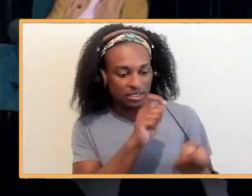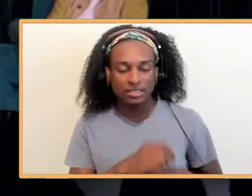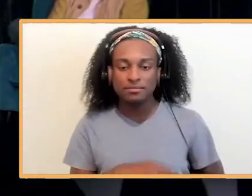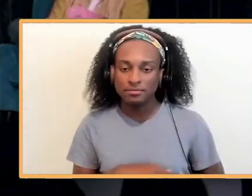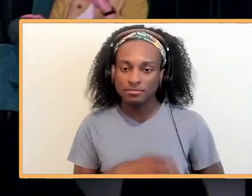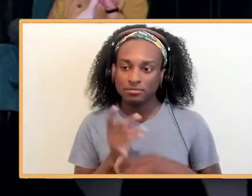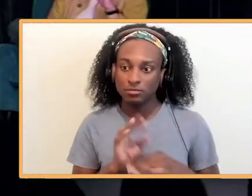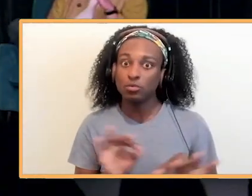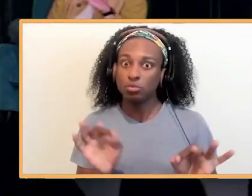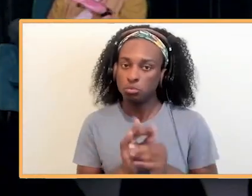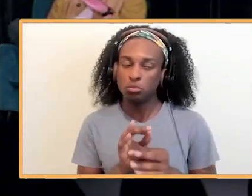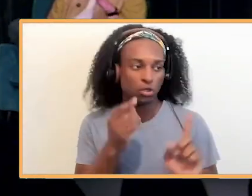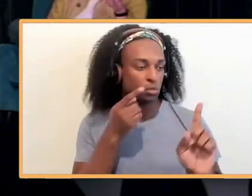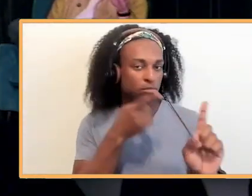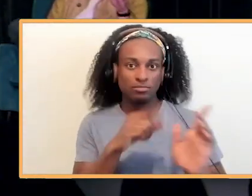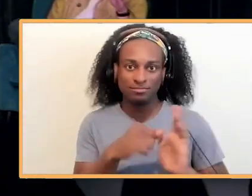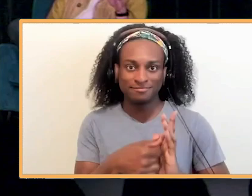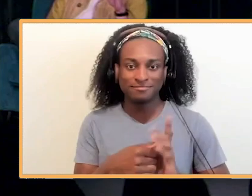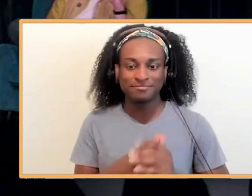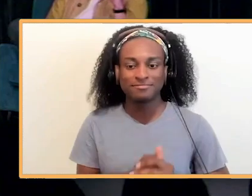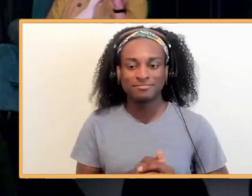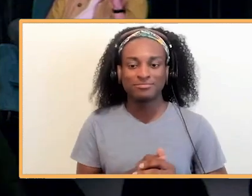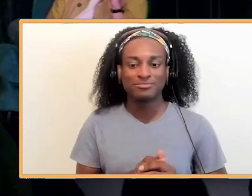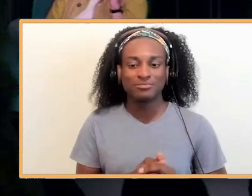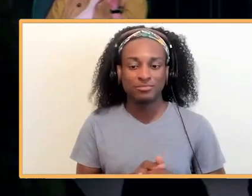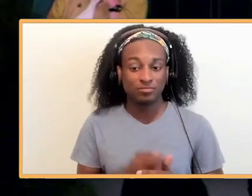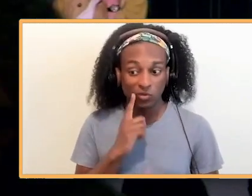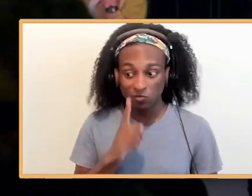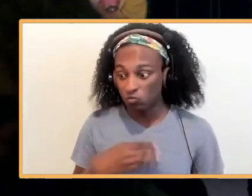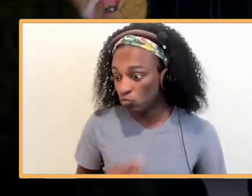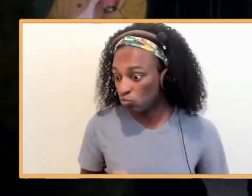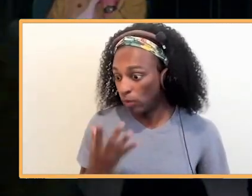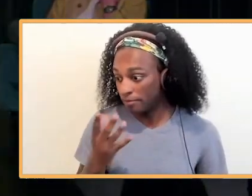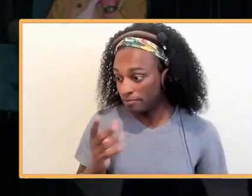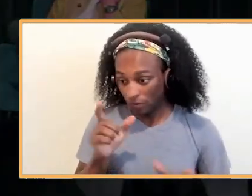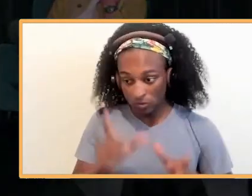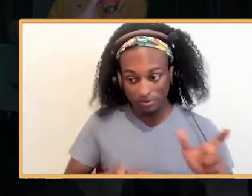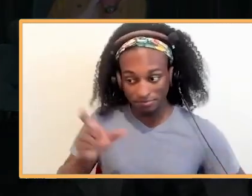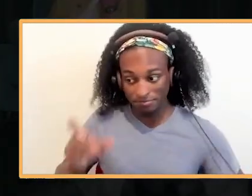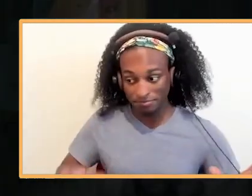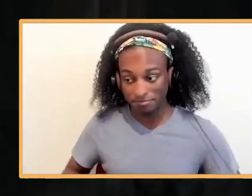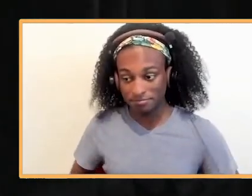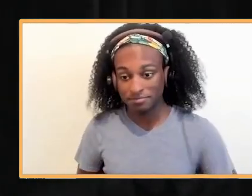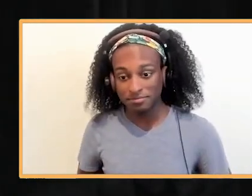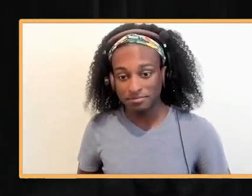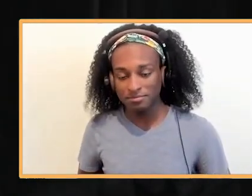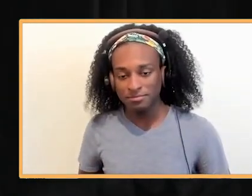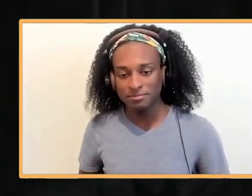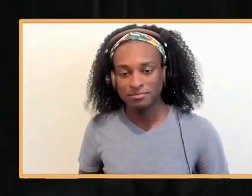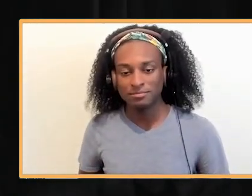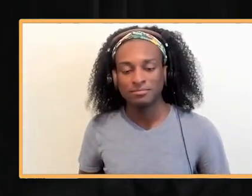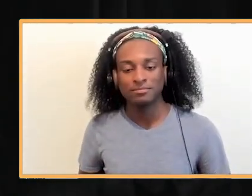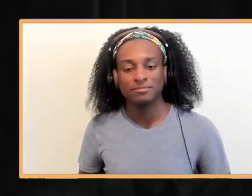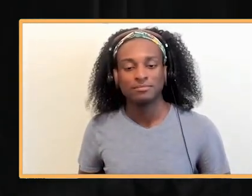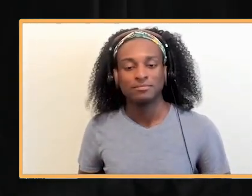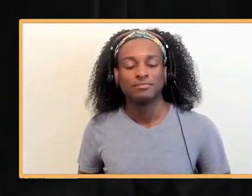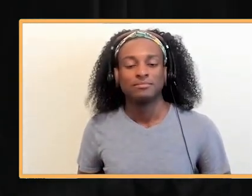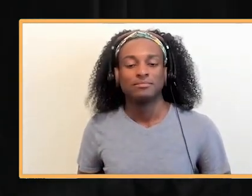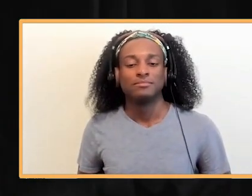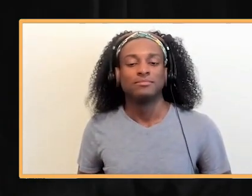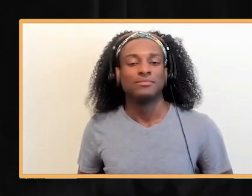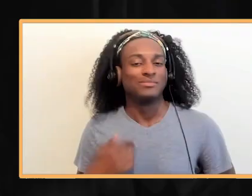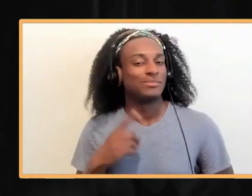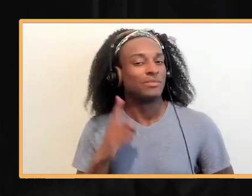And so, like, I mean, this is like for white folks. I heard a teacher